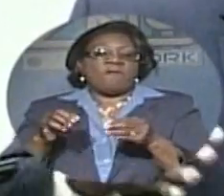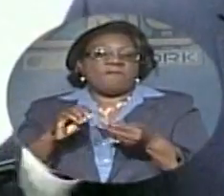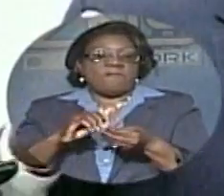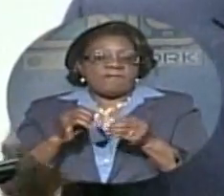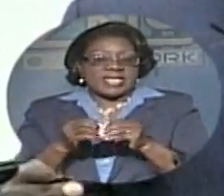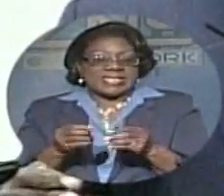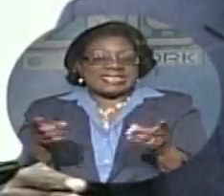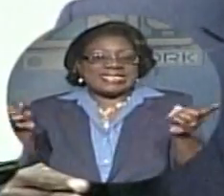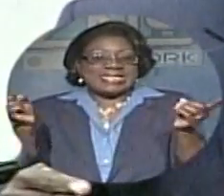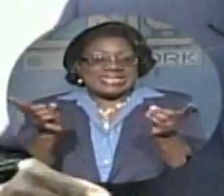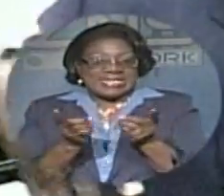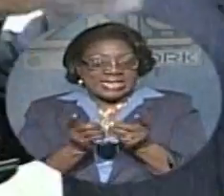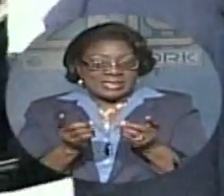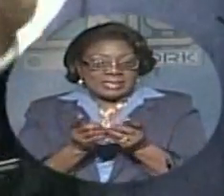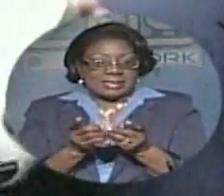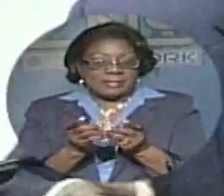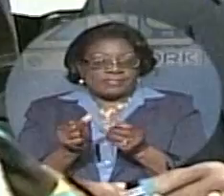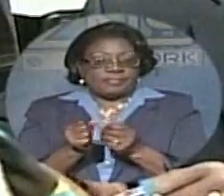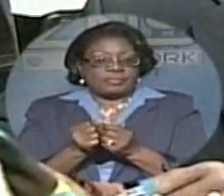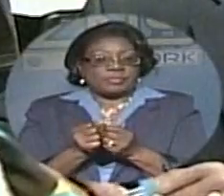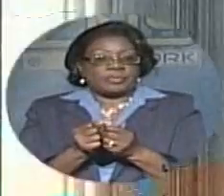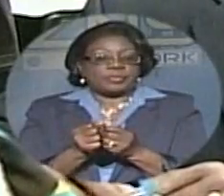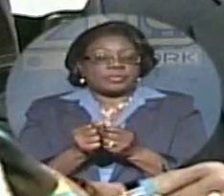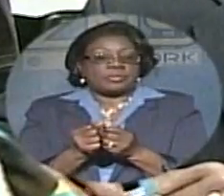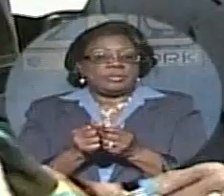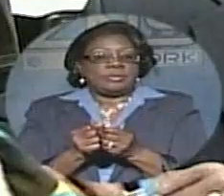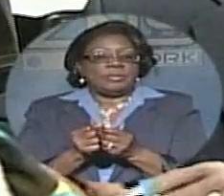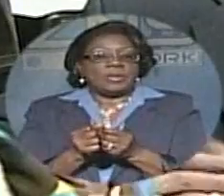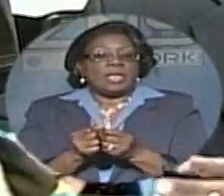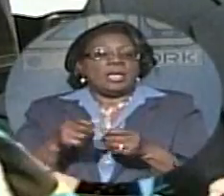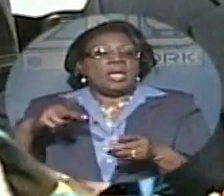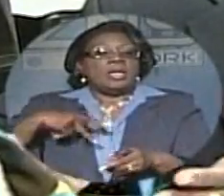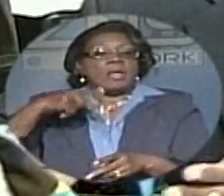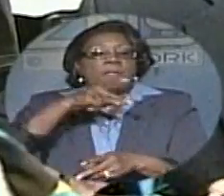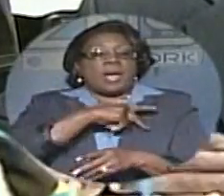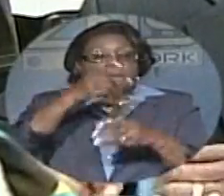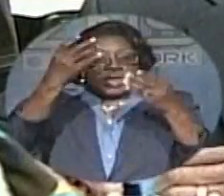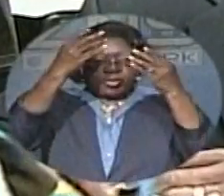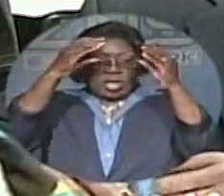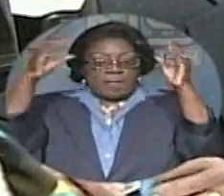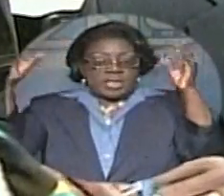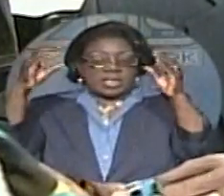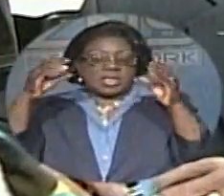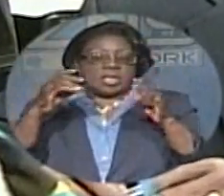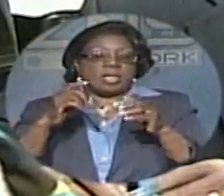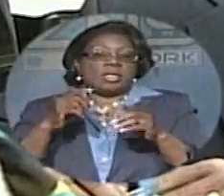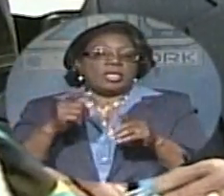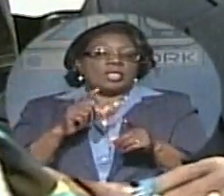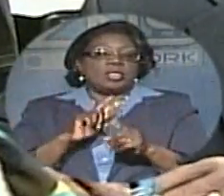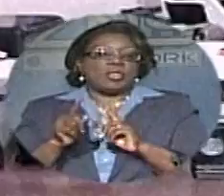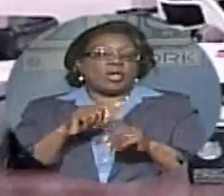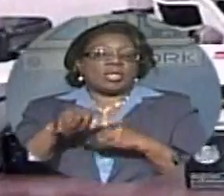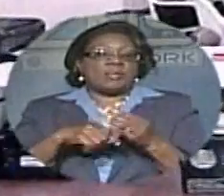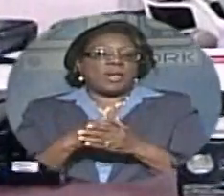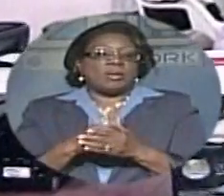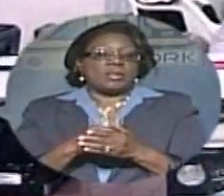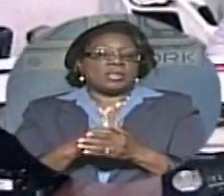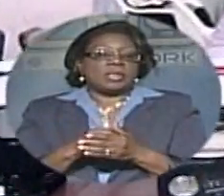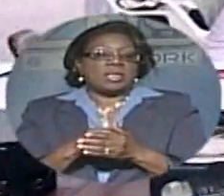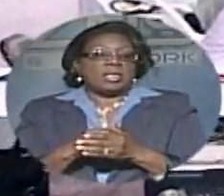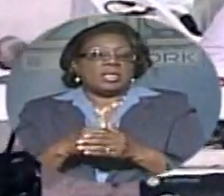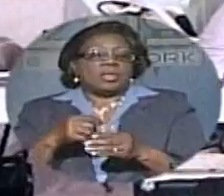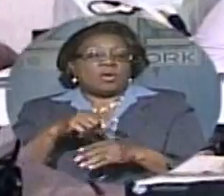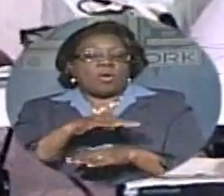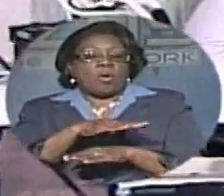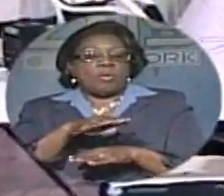dates because we wake up one morning and say, let's go. The parliamentary commissioner recently addressed the issue of overseas voters, saying many students